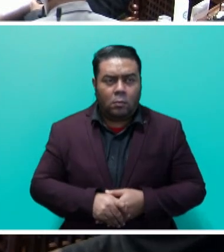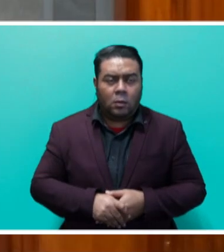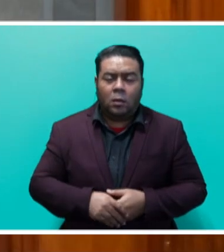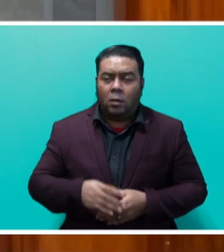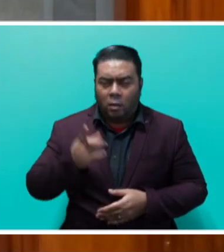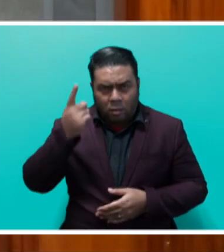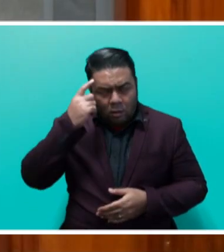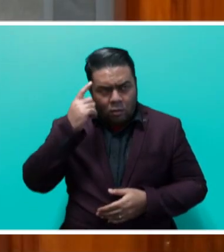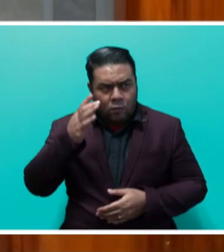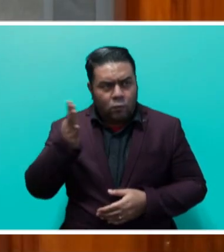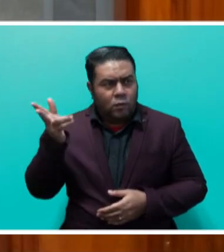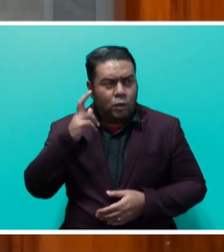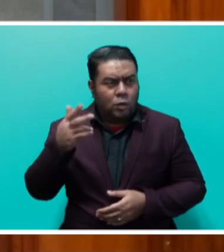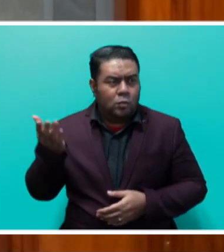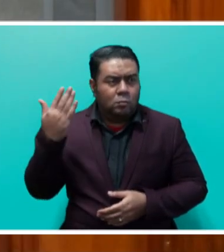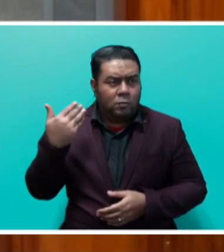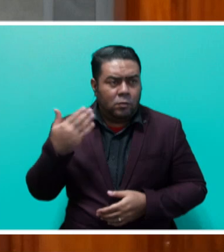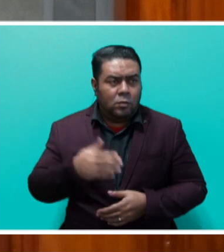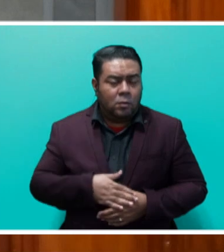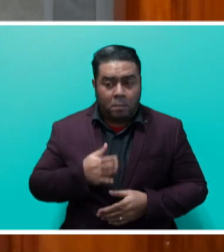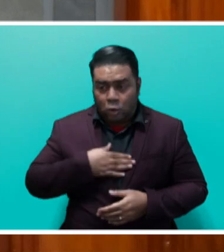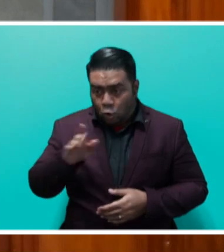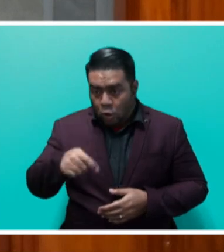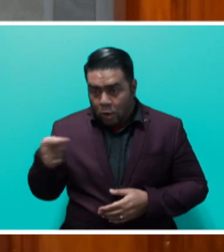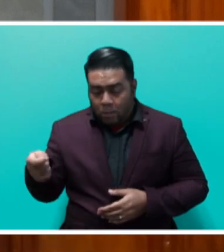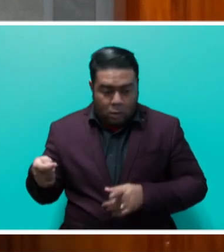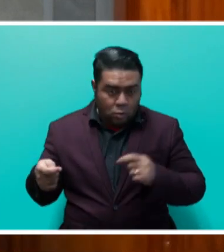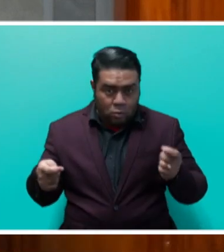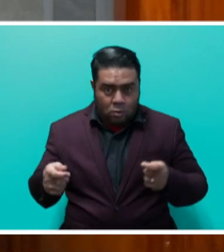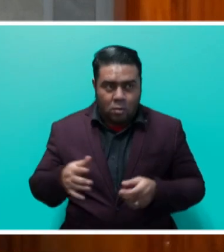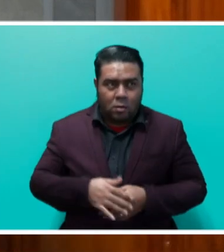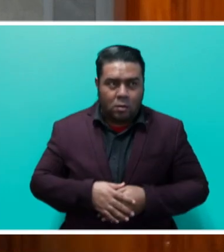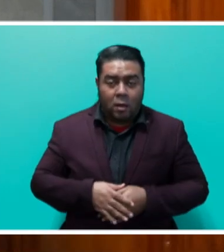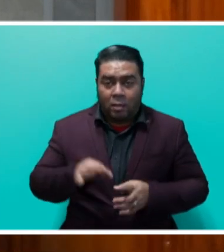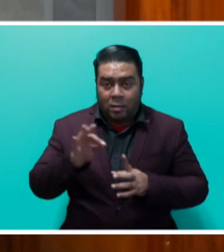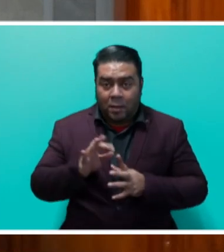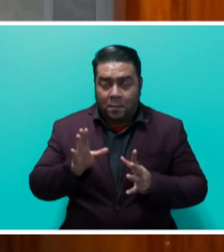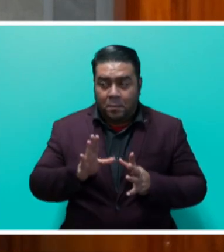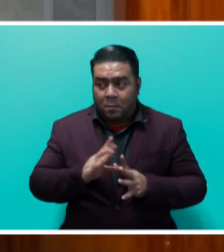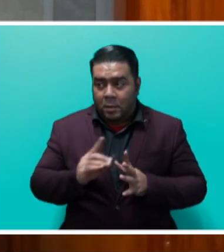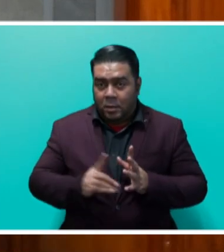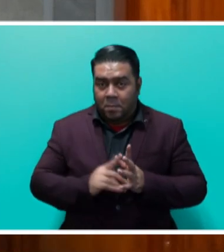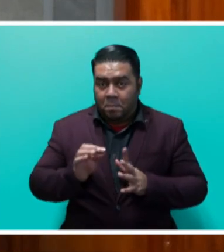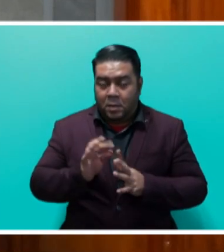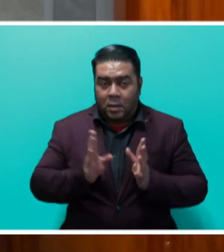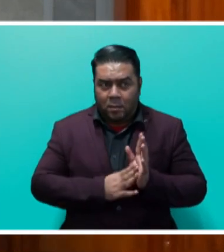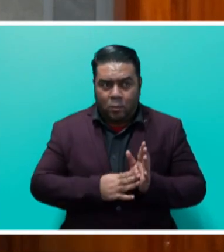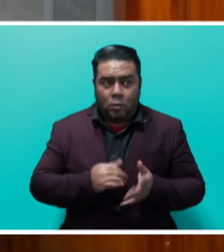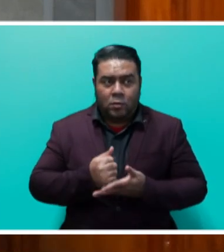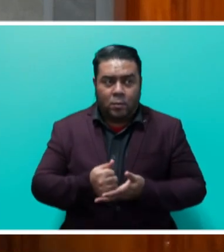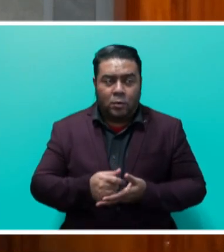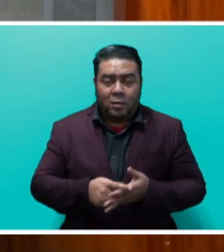heard all of this before, but your neighbour and your brother, Deputy Prime Minister, will support this. In terms